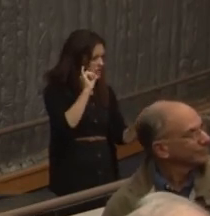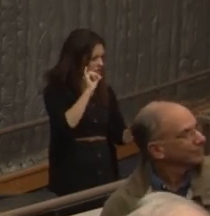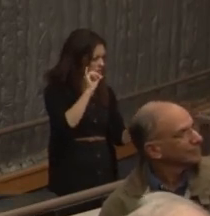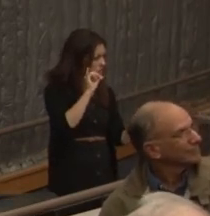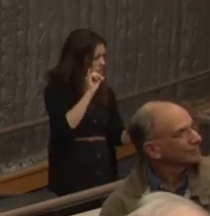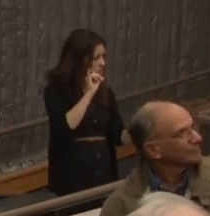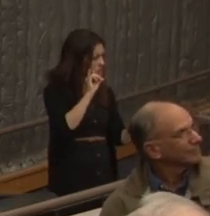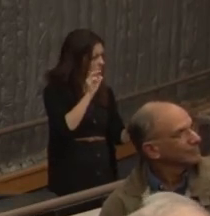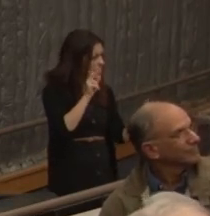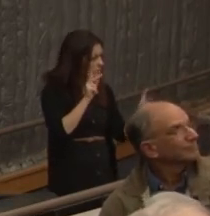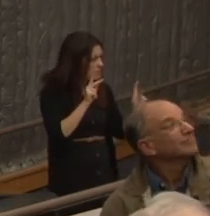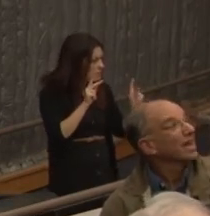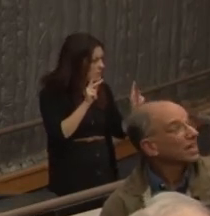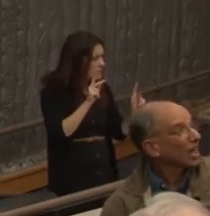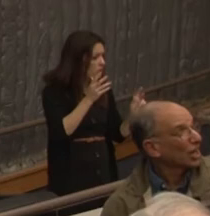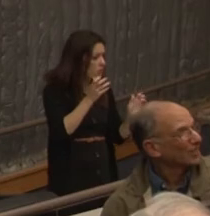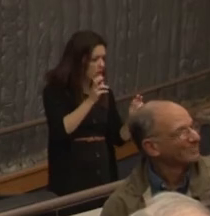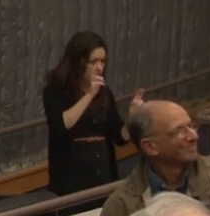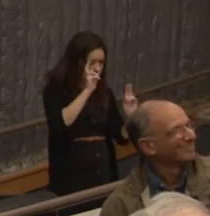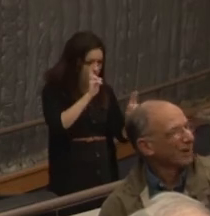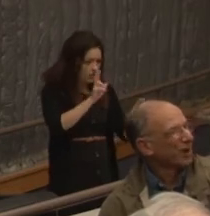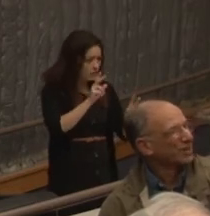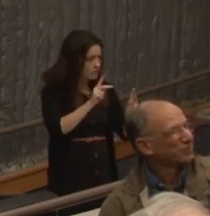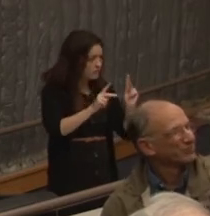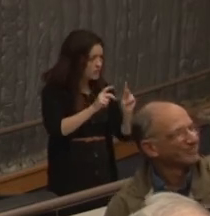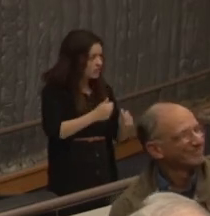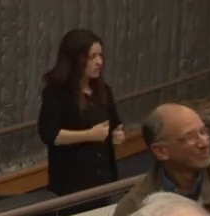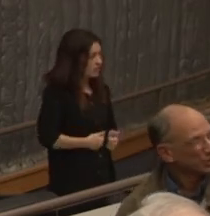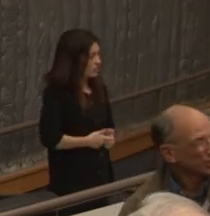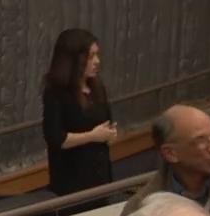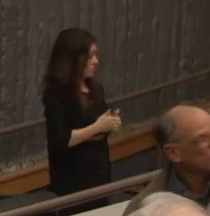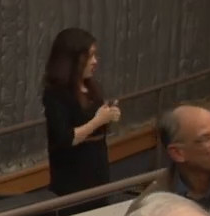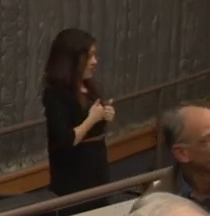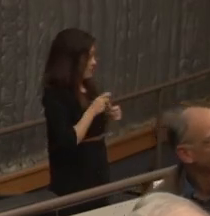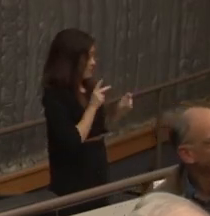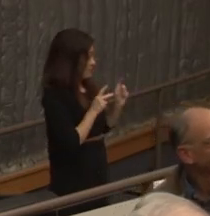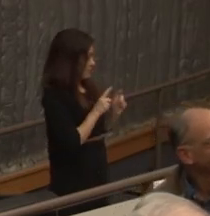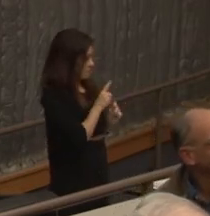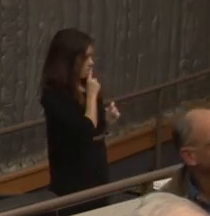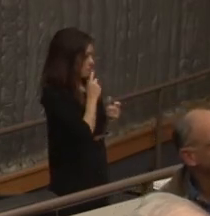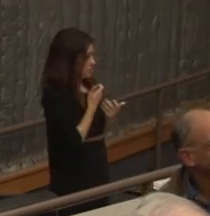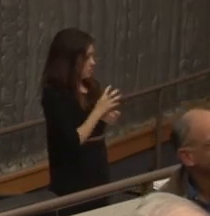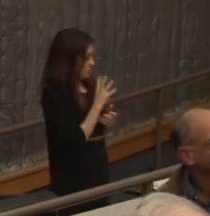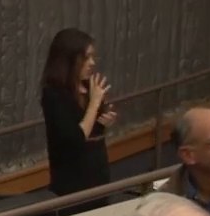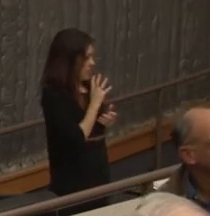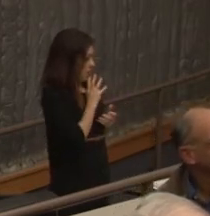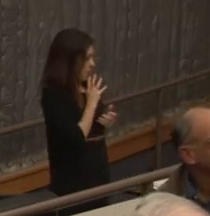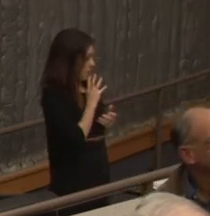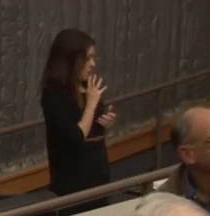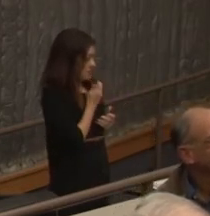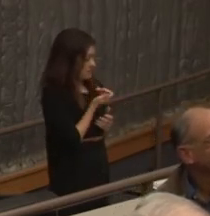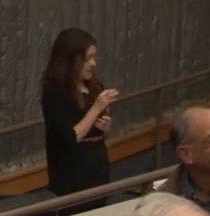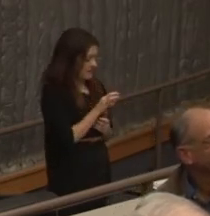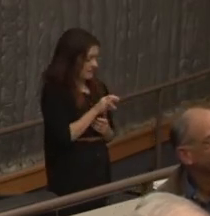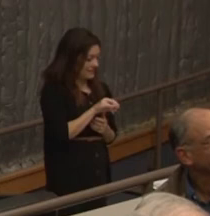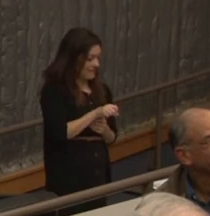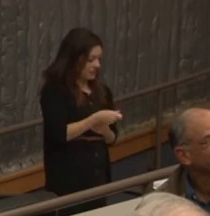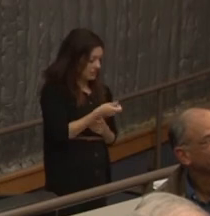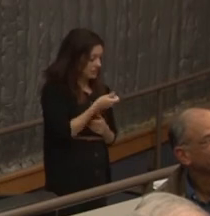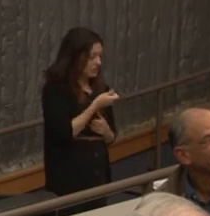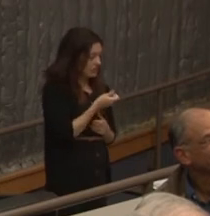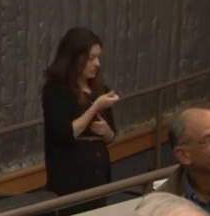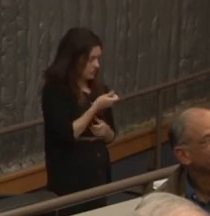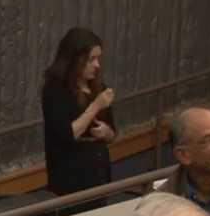It became people, the survivors, who would not speak about it, all of a sudden, in the